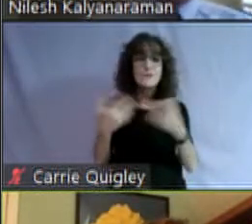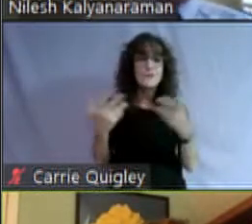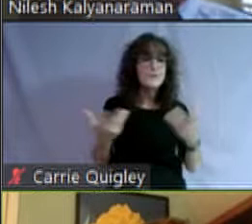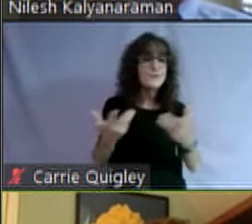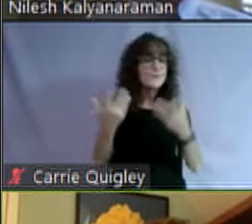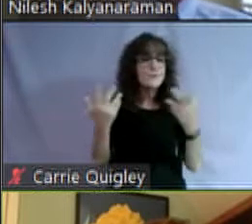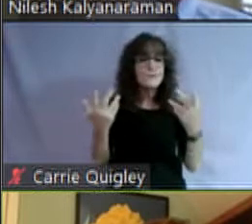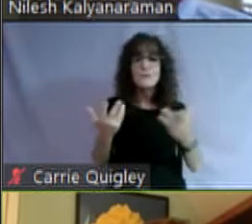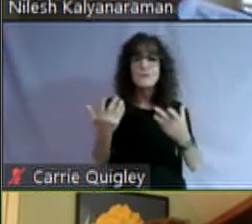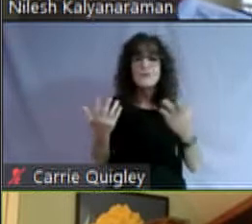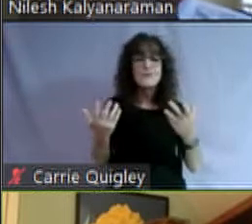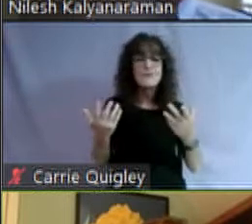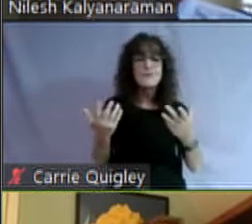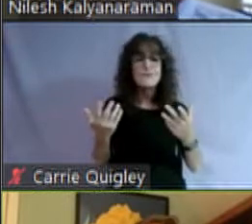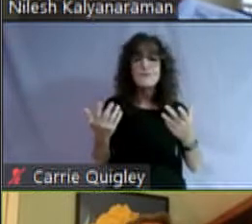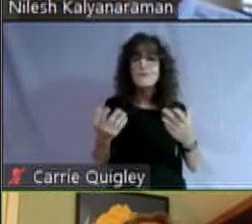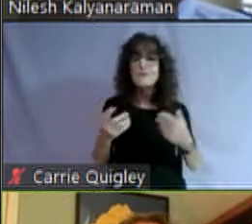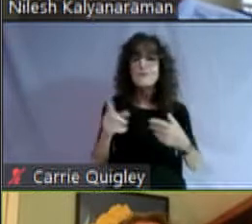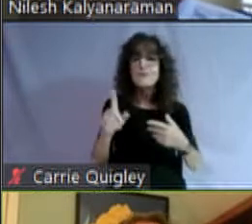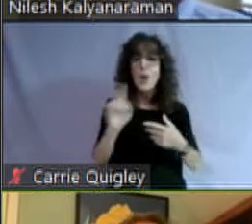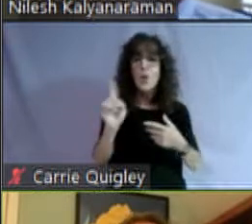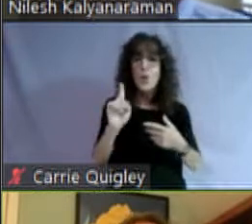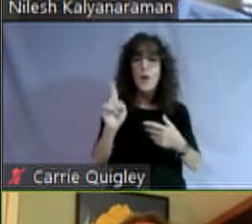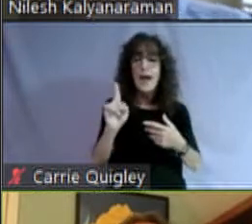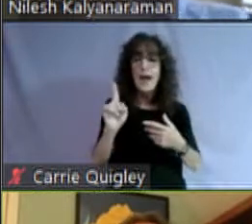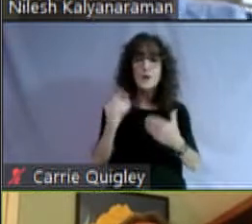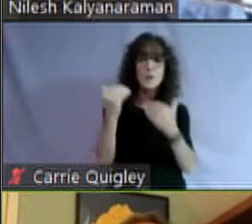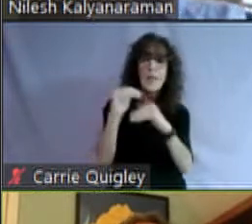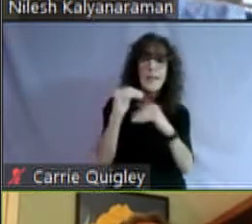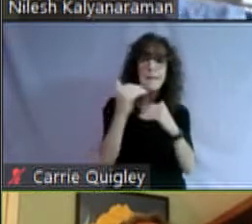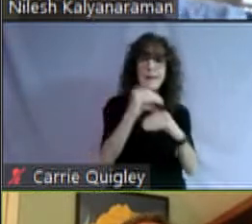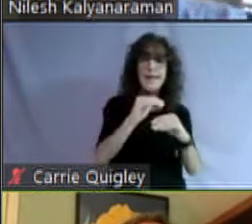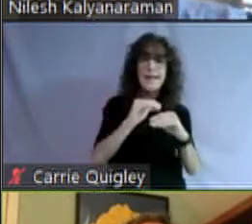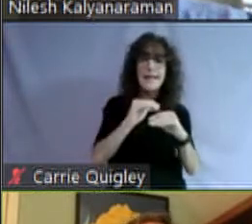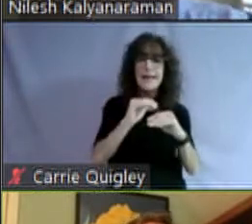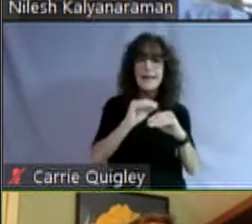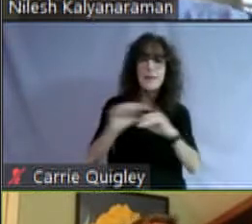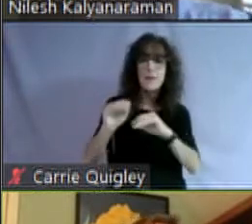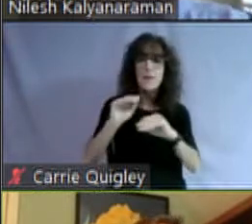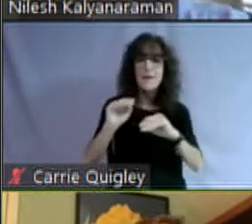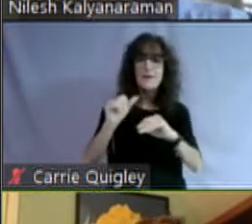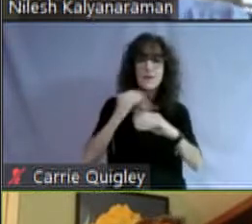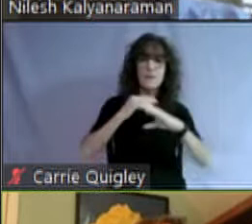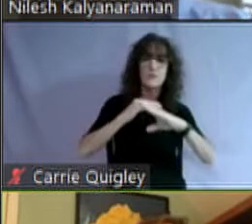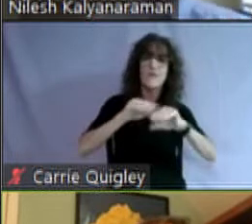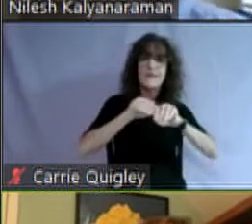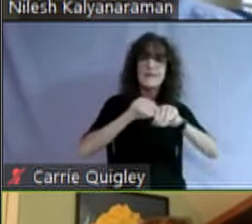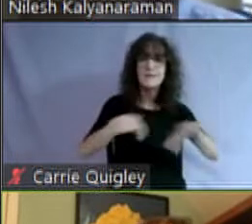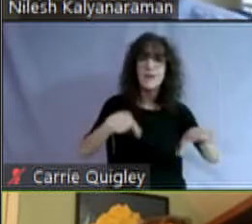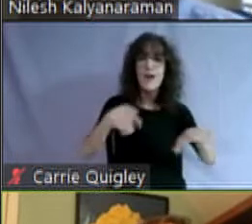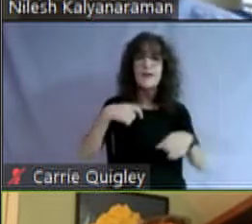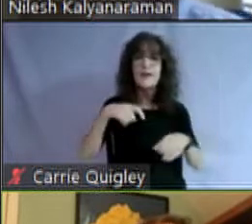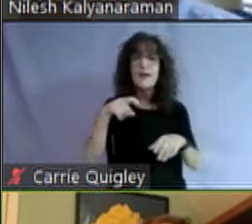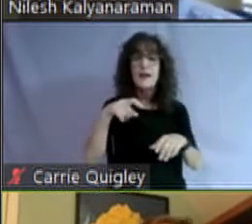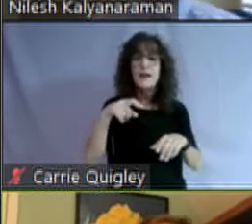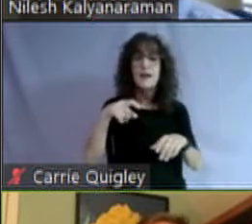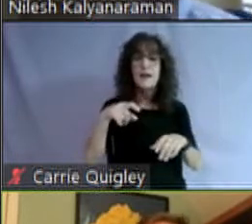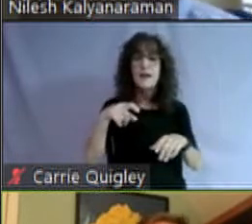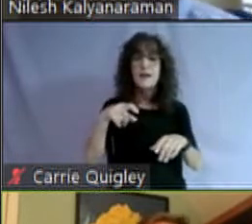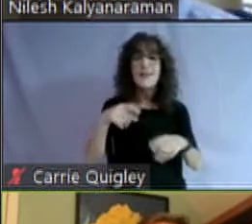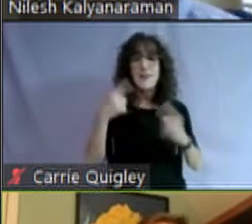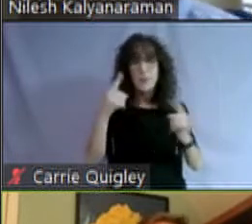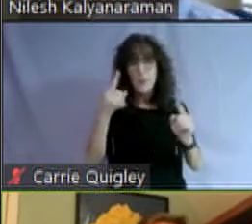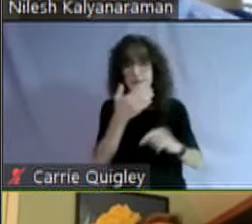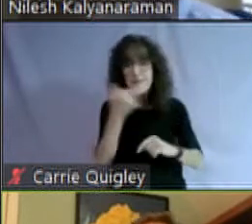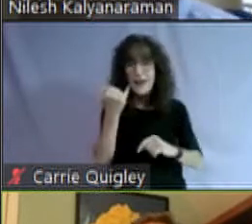um, where to try to restrict movement to stop the spread, we need to be able, it works much better if we